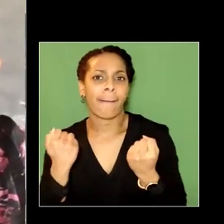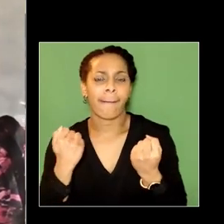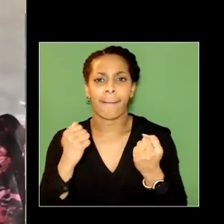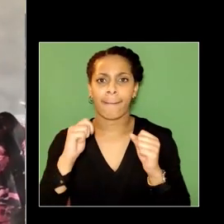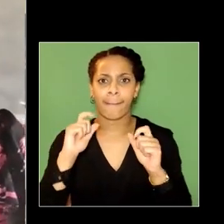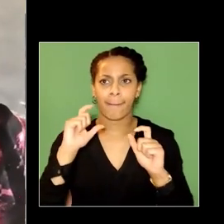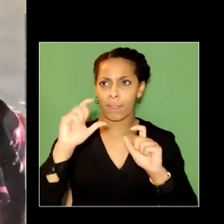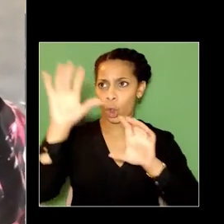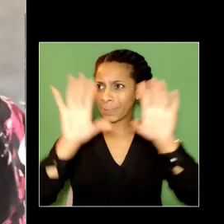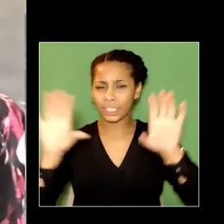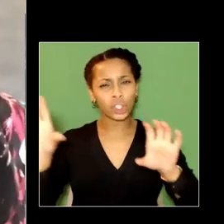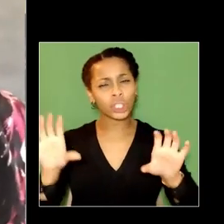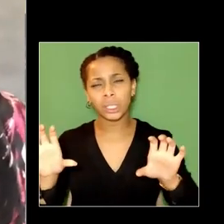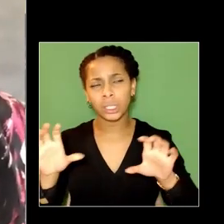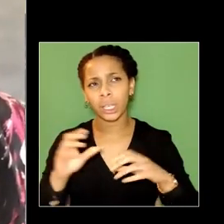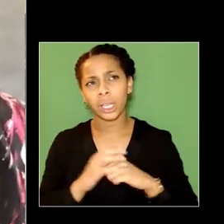do look a lot at